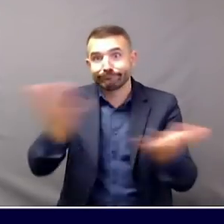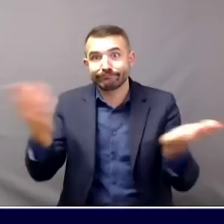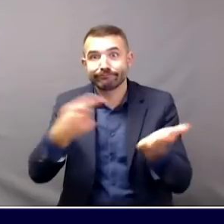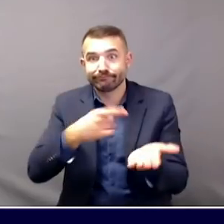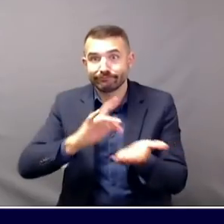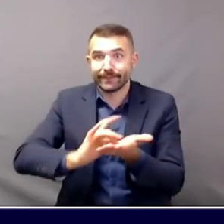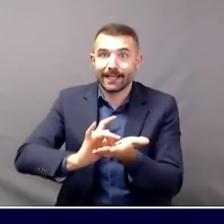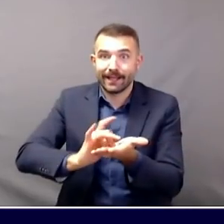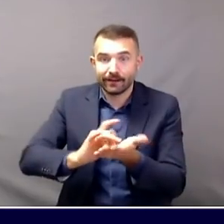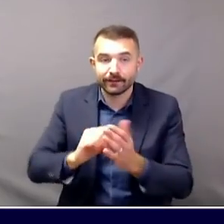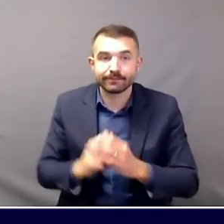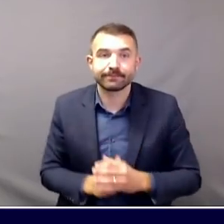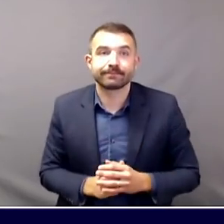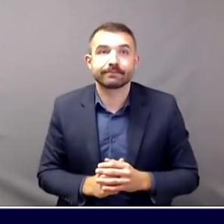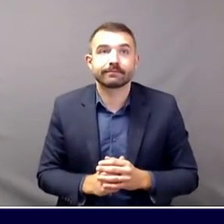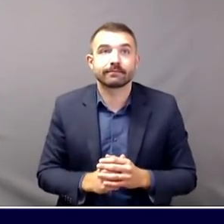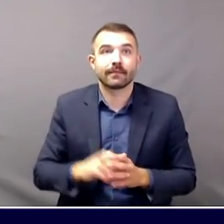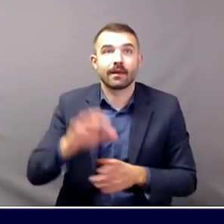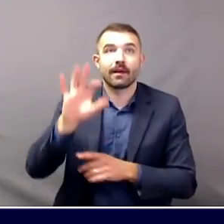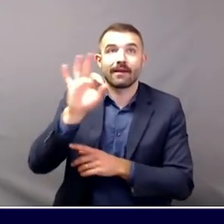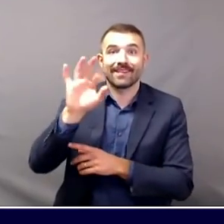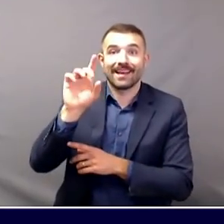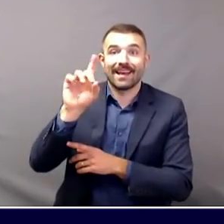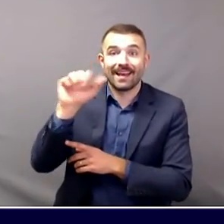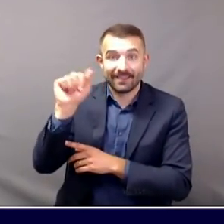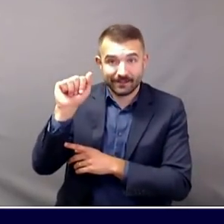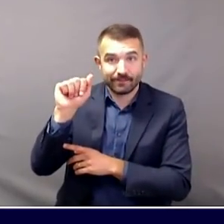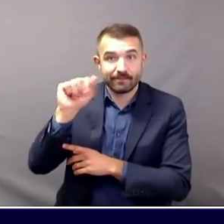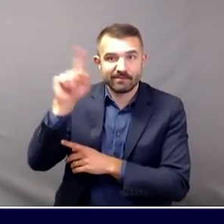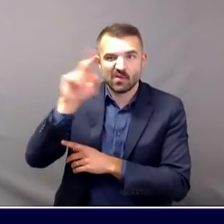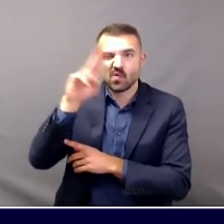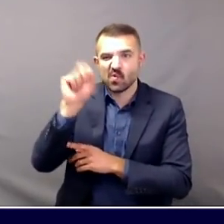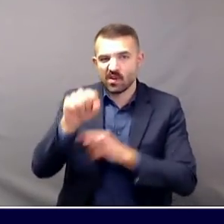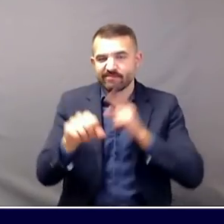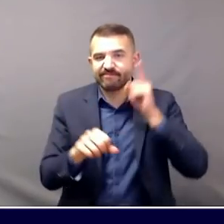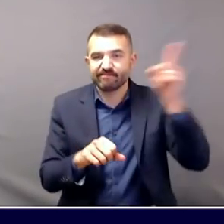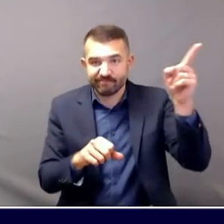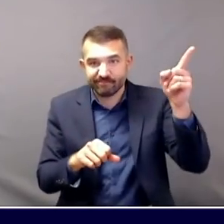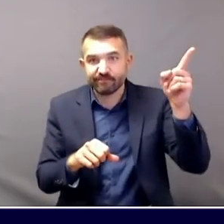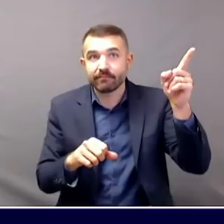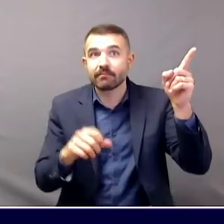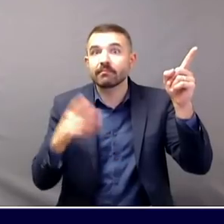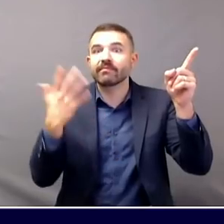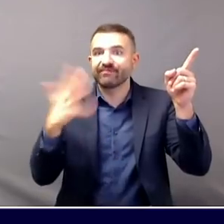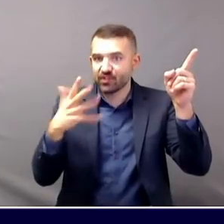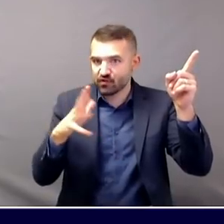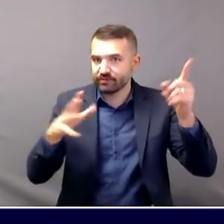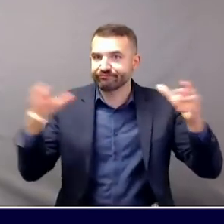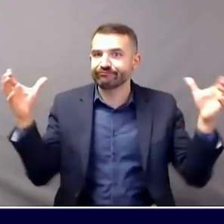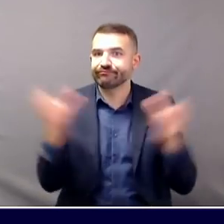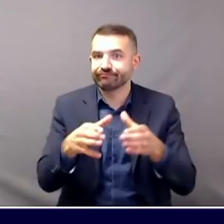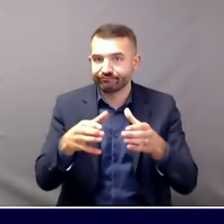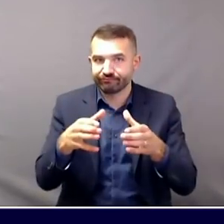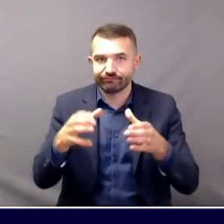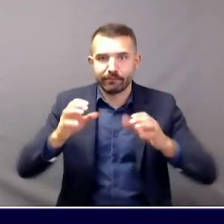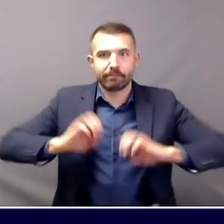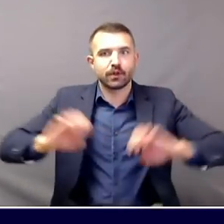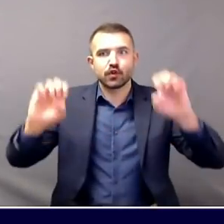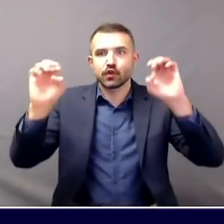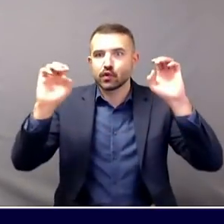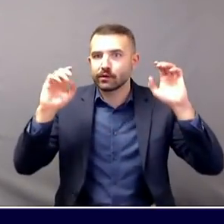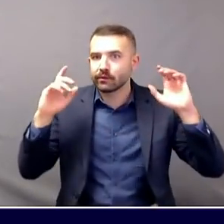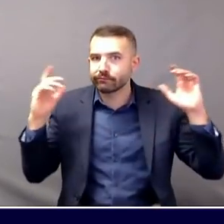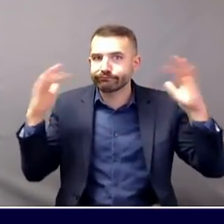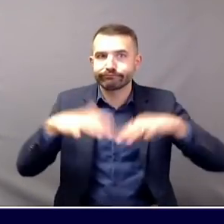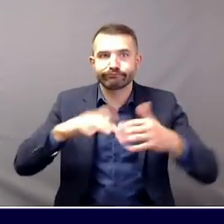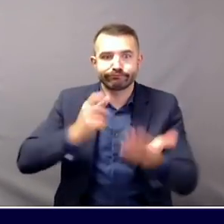States Food and Drug Administration authorized on an emergency basis the use of a new type of drug for the treatment